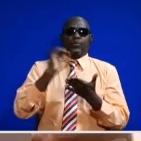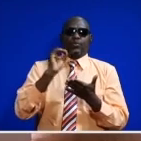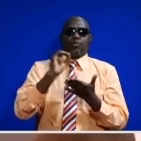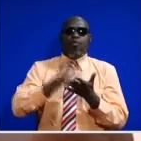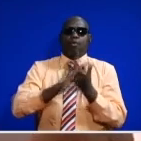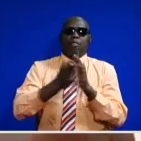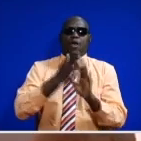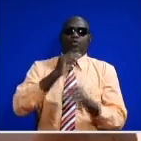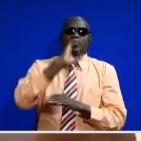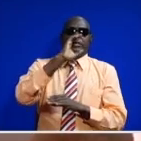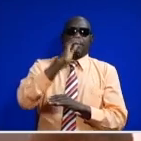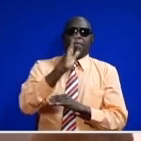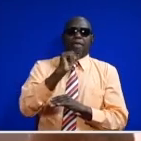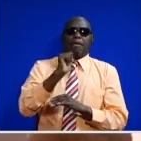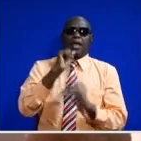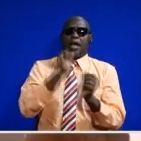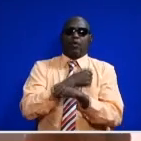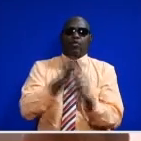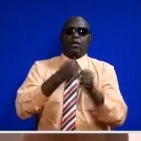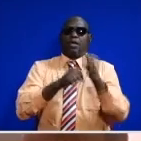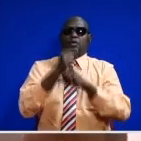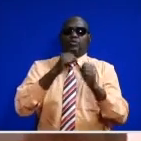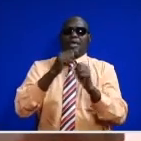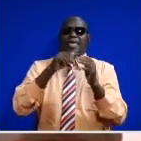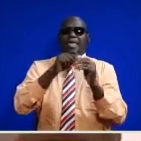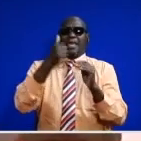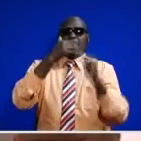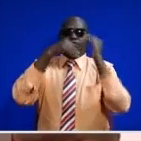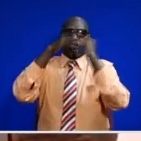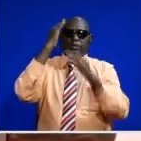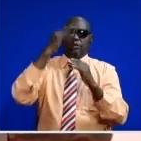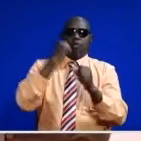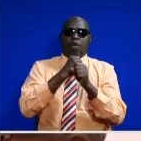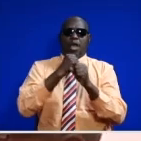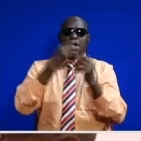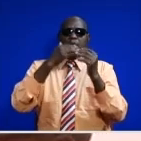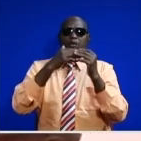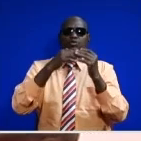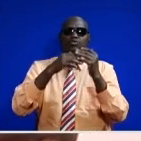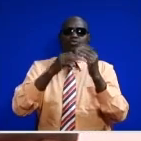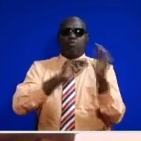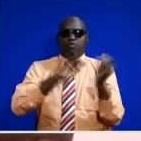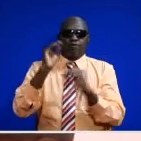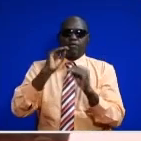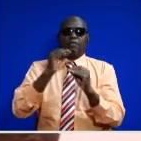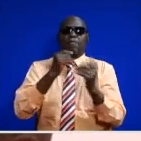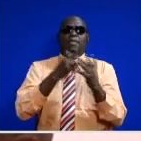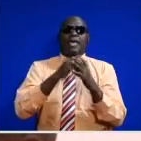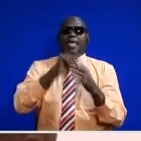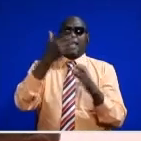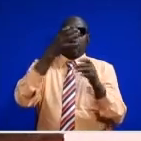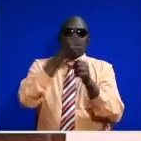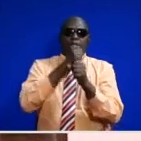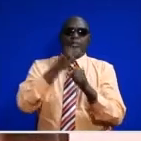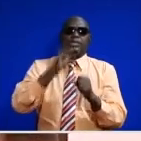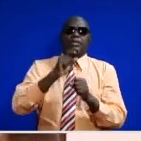we can never move. For any university to move, any worker to move, in any institution, in any organization, we need